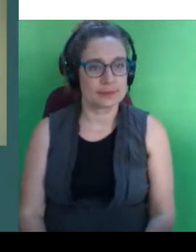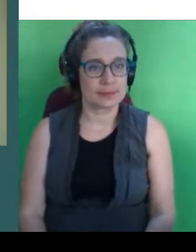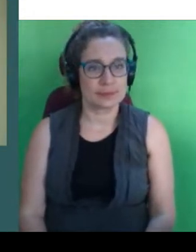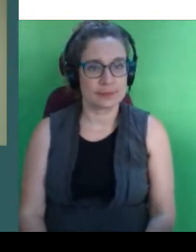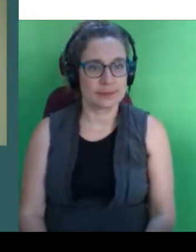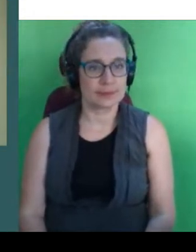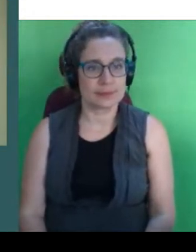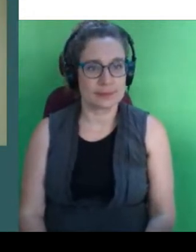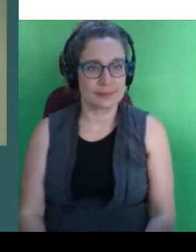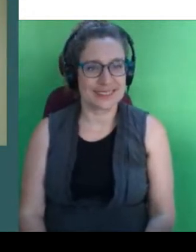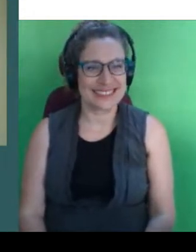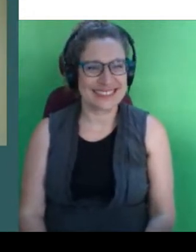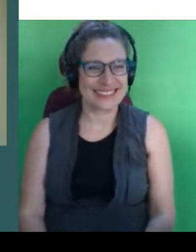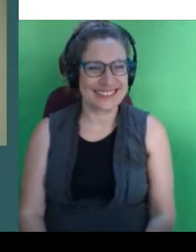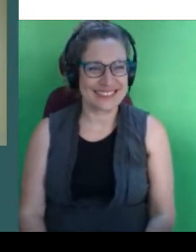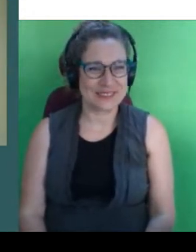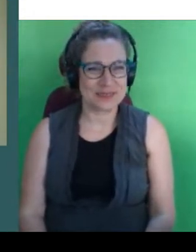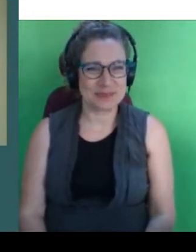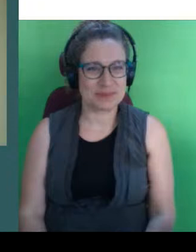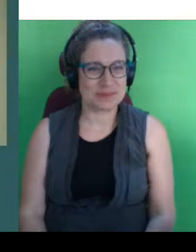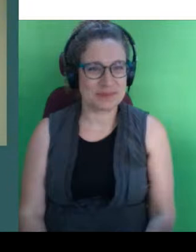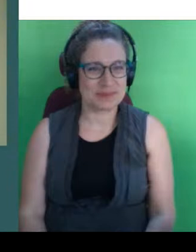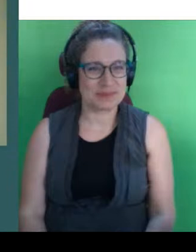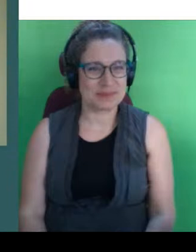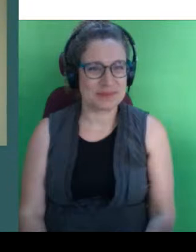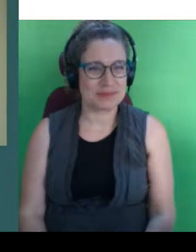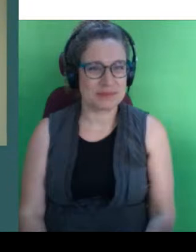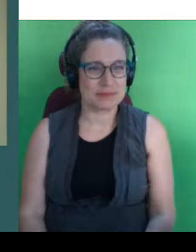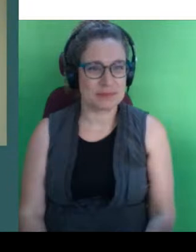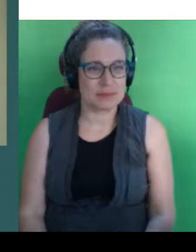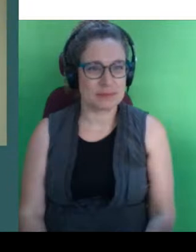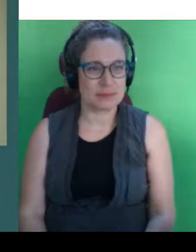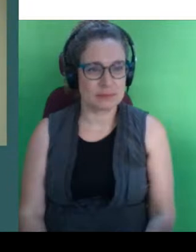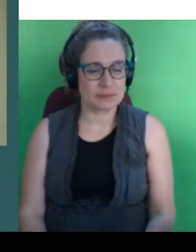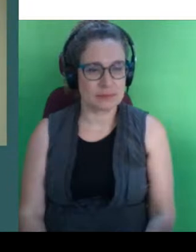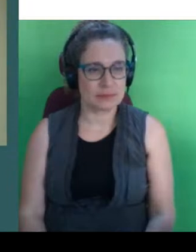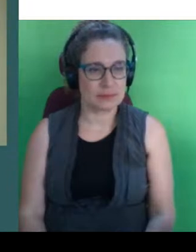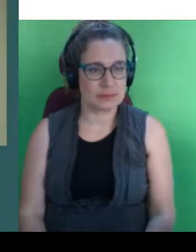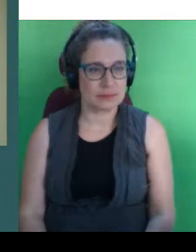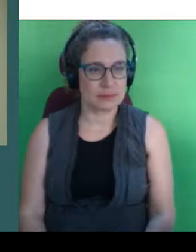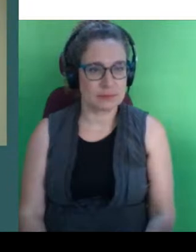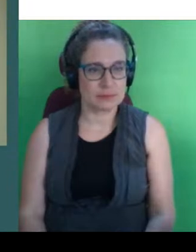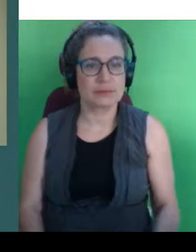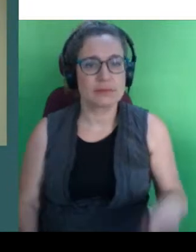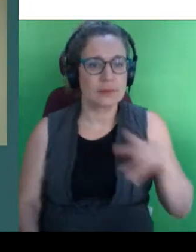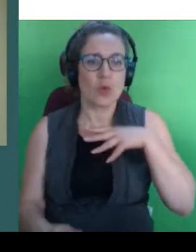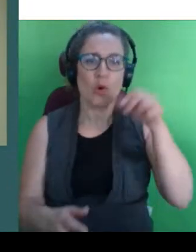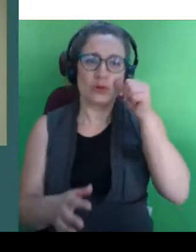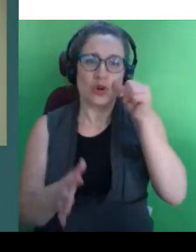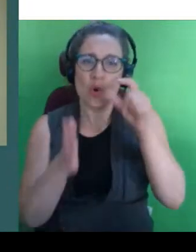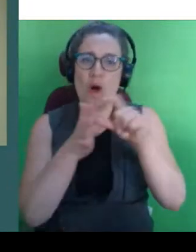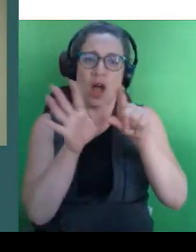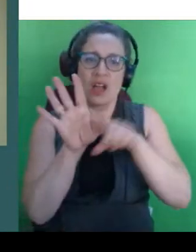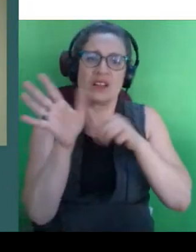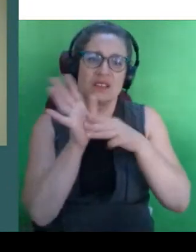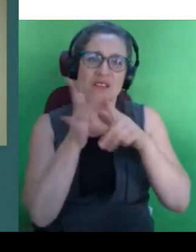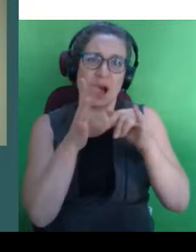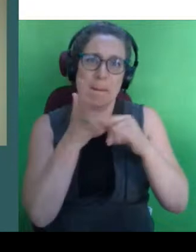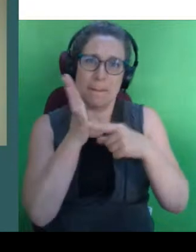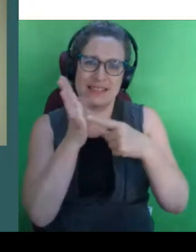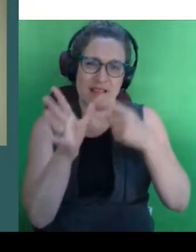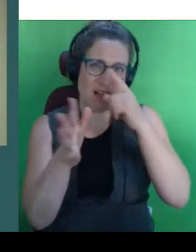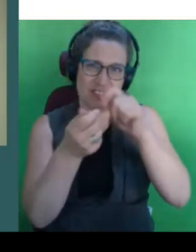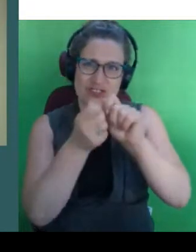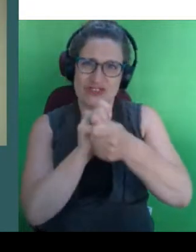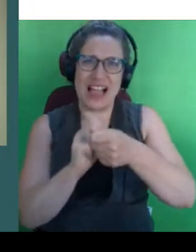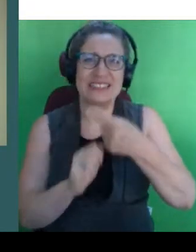Sorry. No worries. People saying about kind of Dymista and altered taste. Yes. The taste of it is kind of